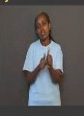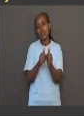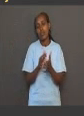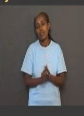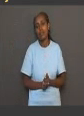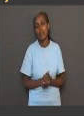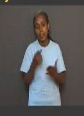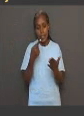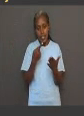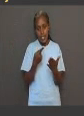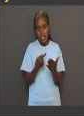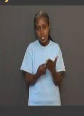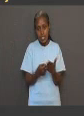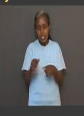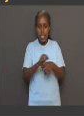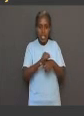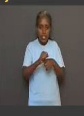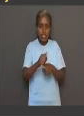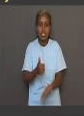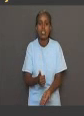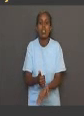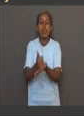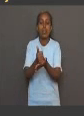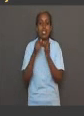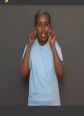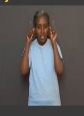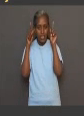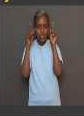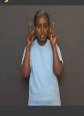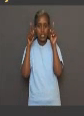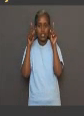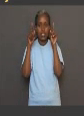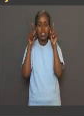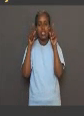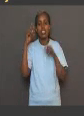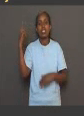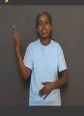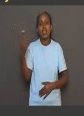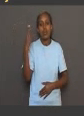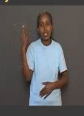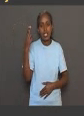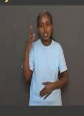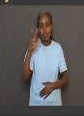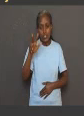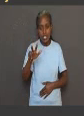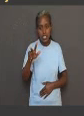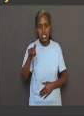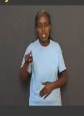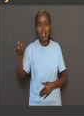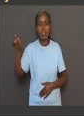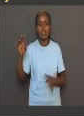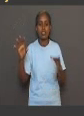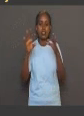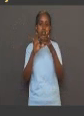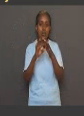This exercise will help us understand the application of 3-axis